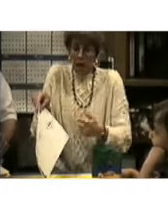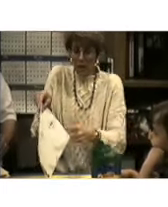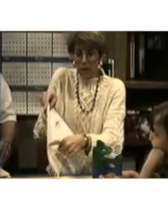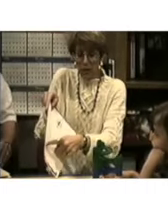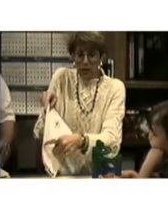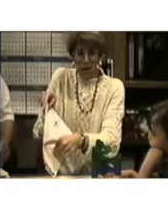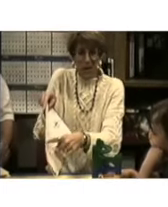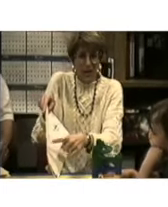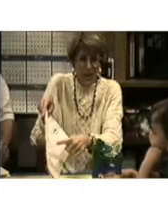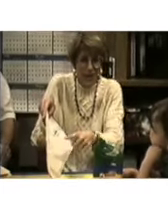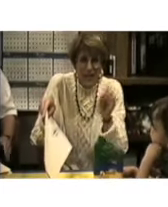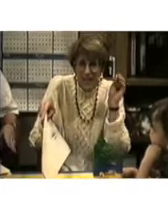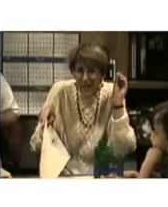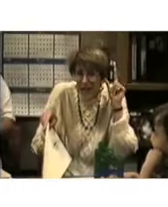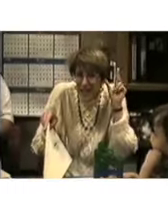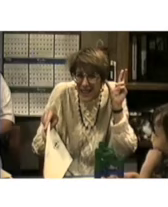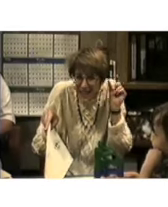Fine.